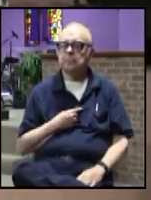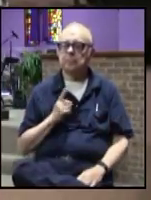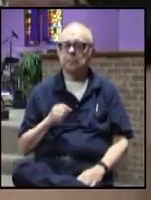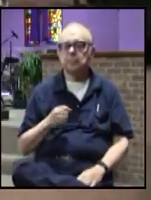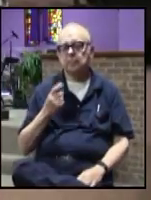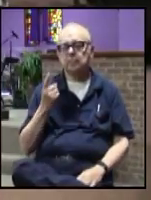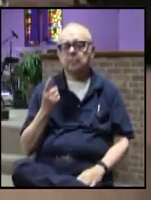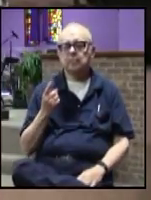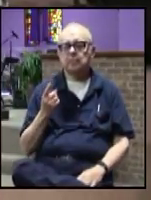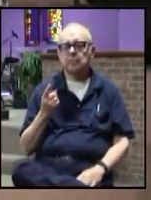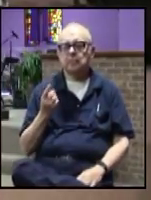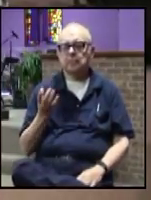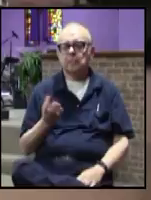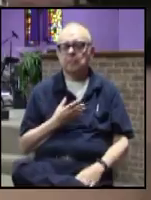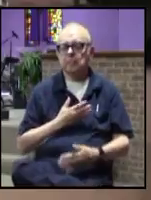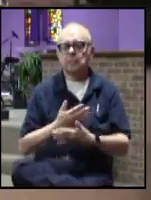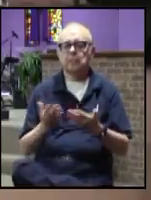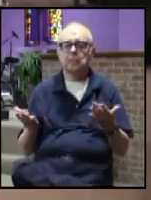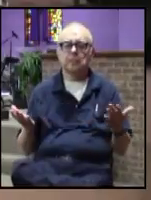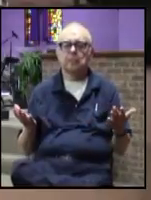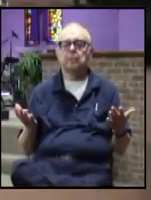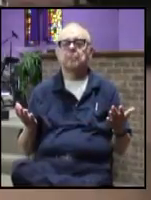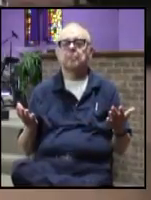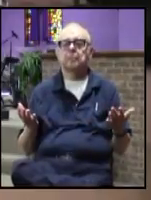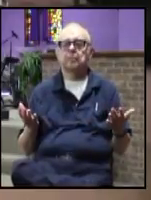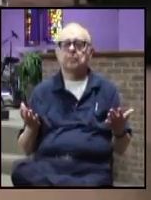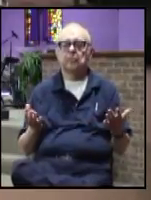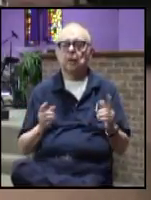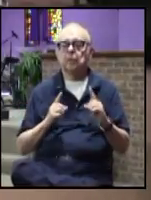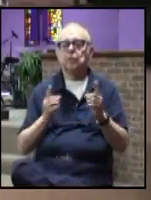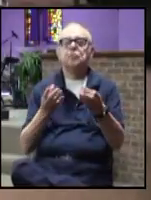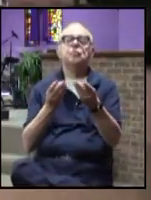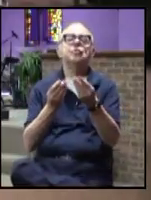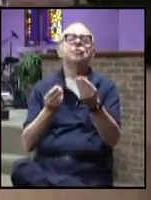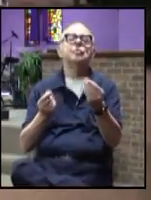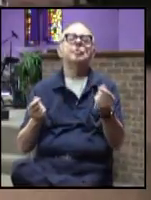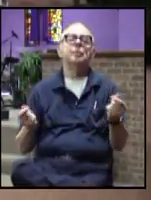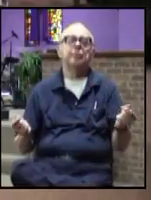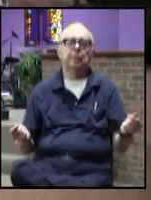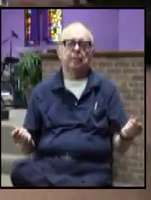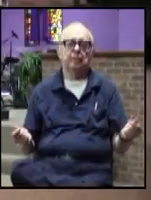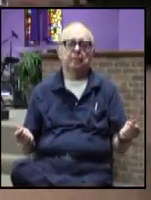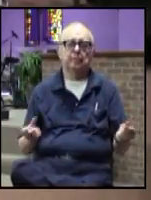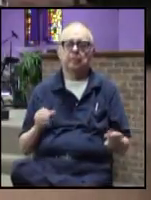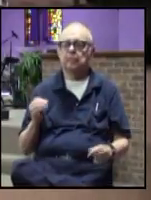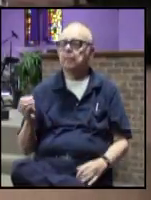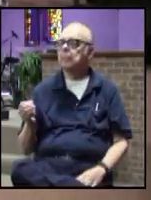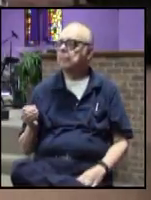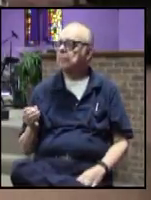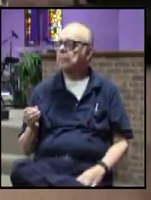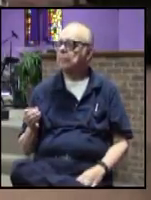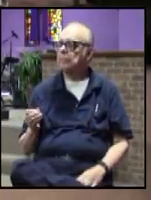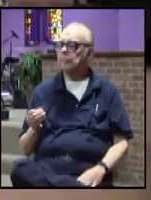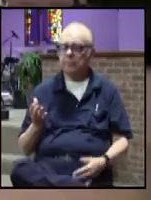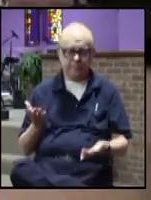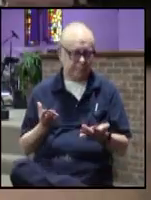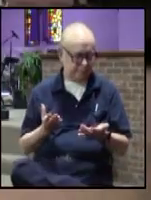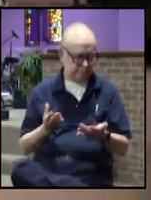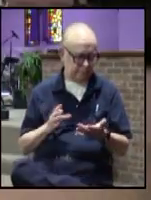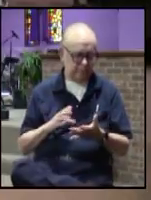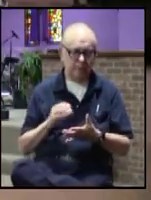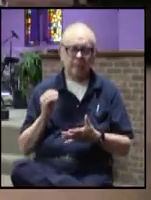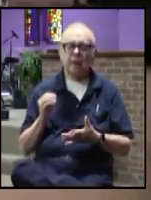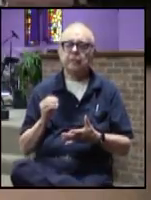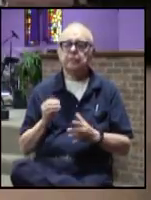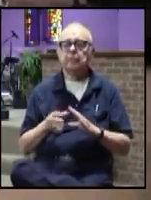we need to understand, we want everything to go smoothly. So, I went